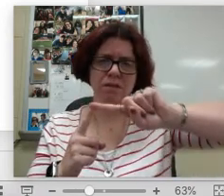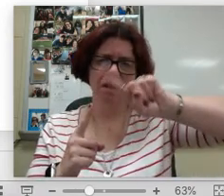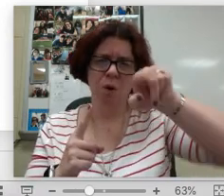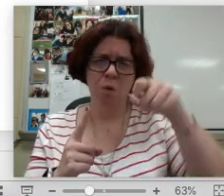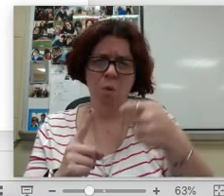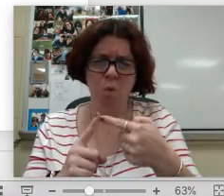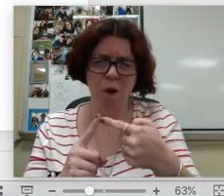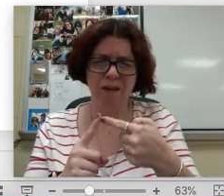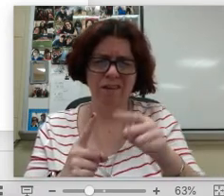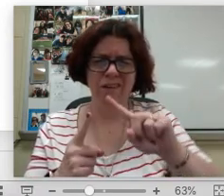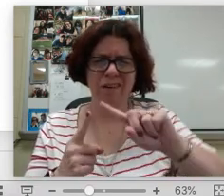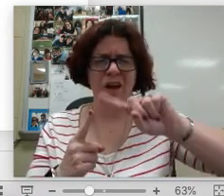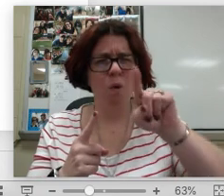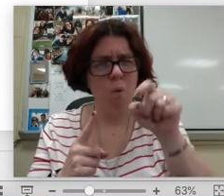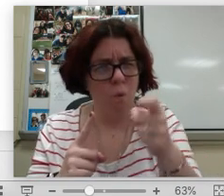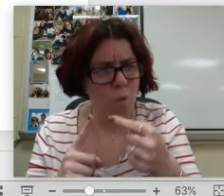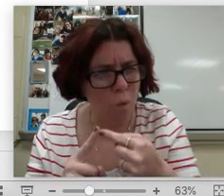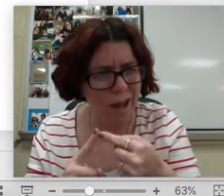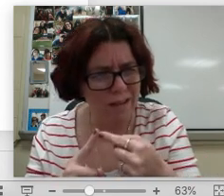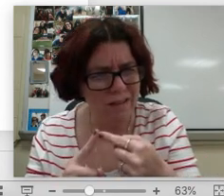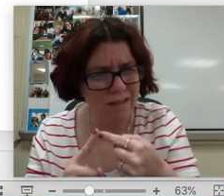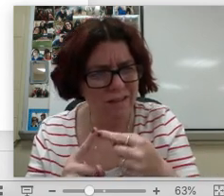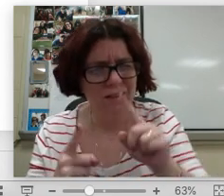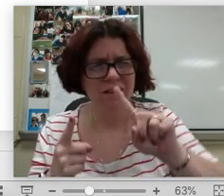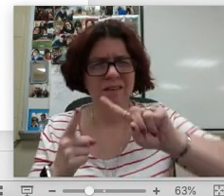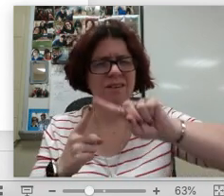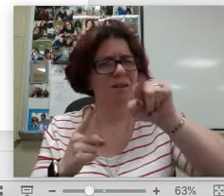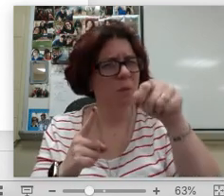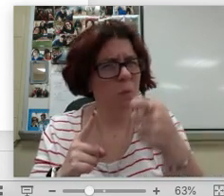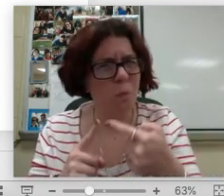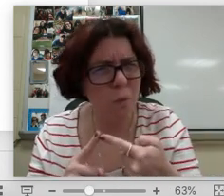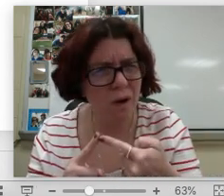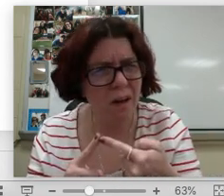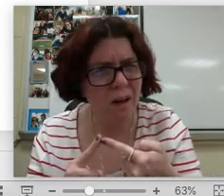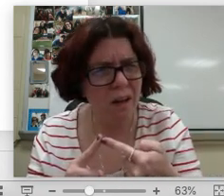taps, when. When?